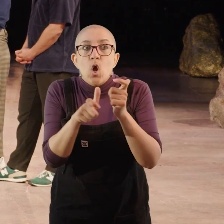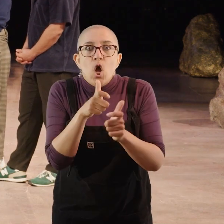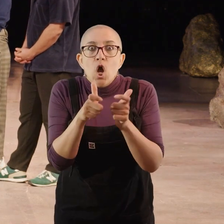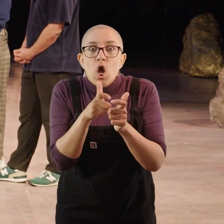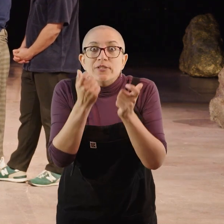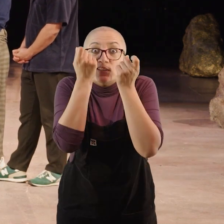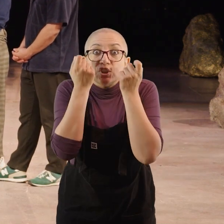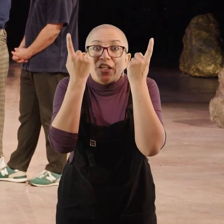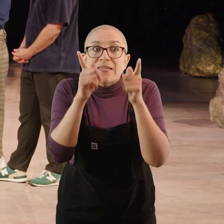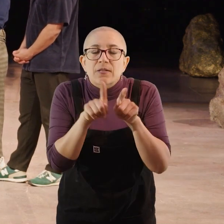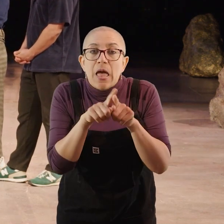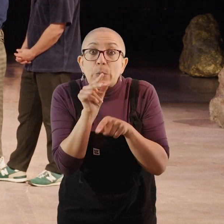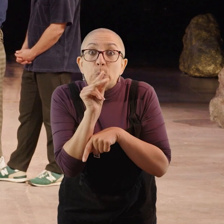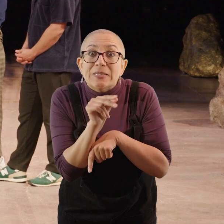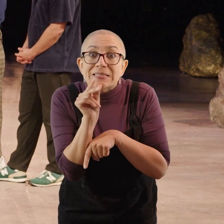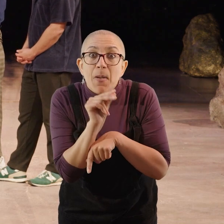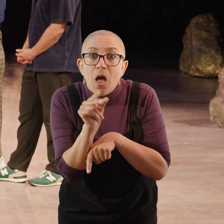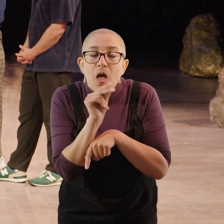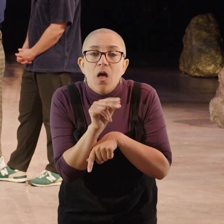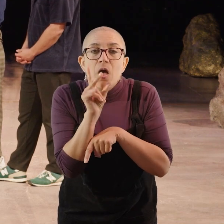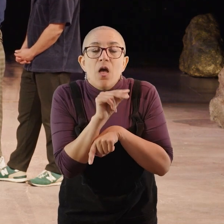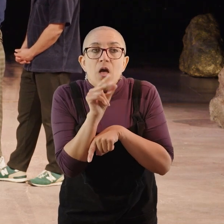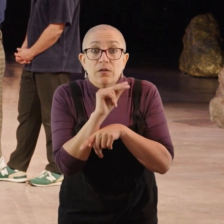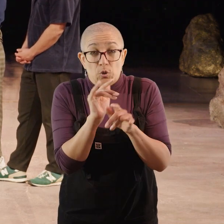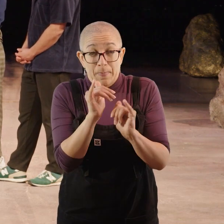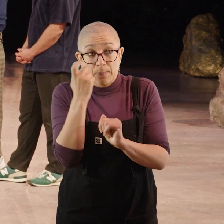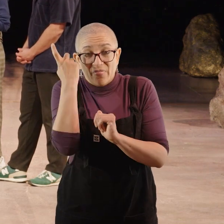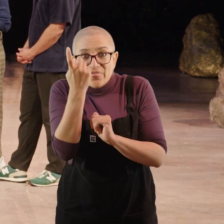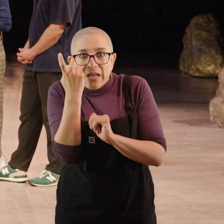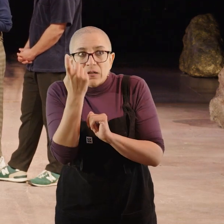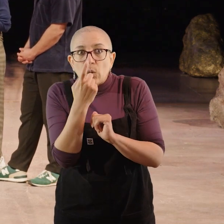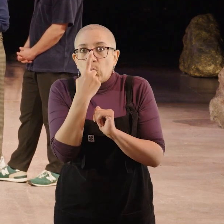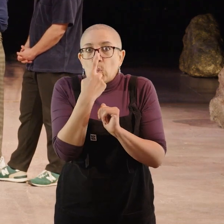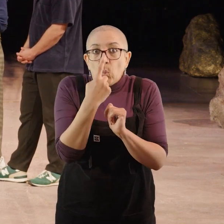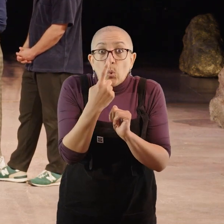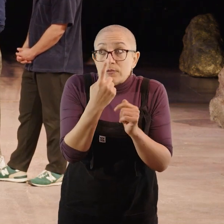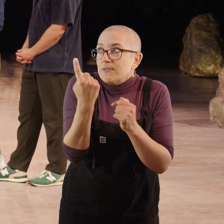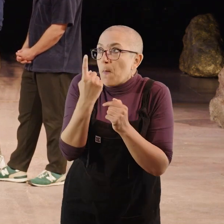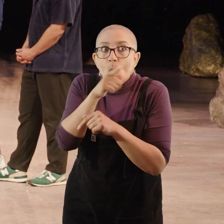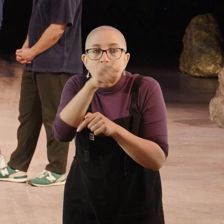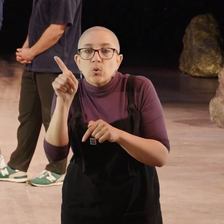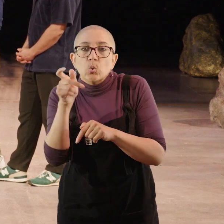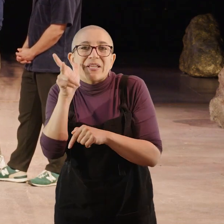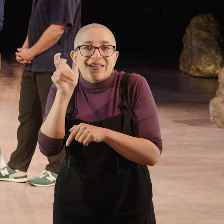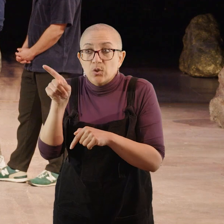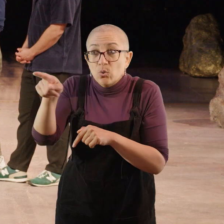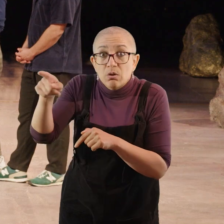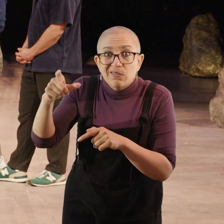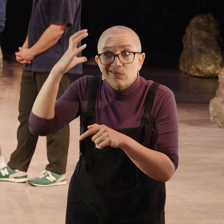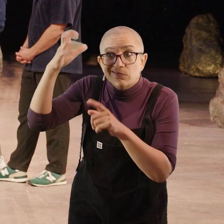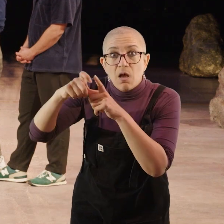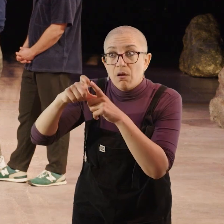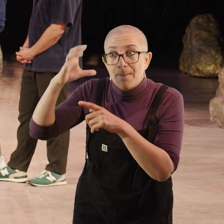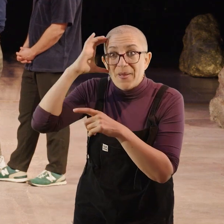sort of whispered quality, doesn't it? So I think we could think that you could be overheard. Like if Duncan's bedroom's down there, then you